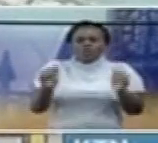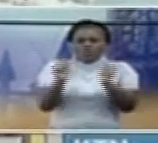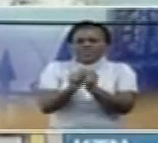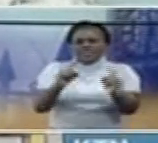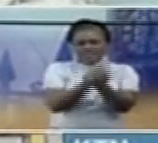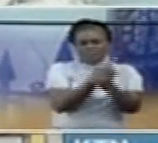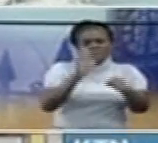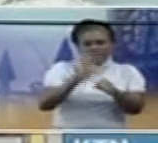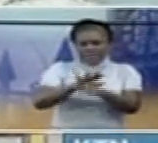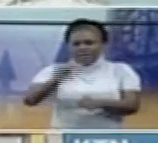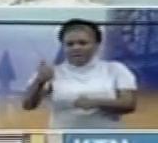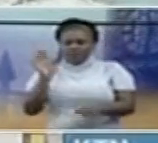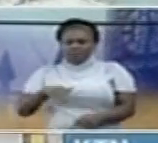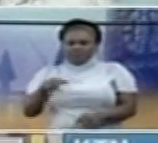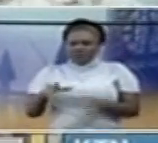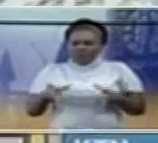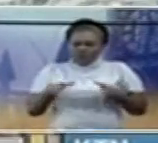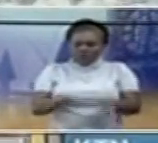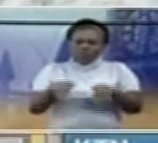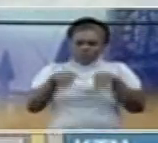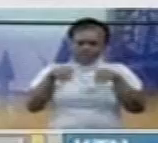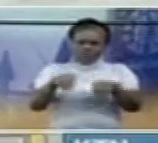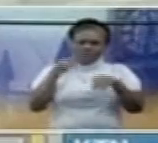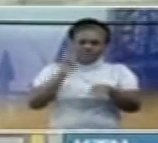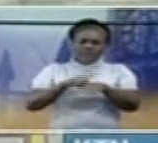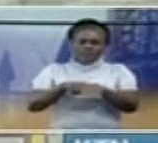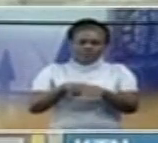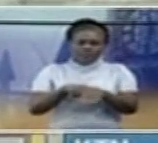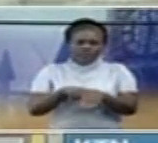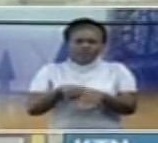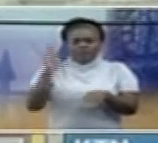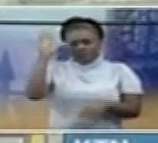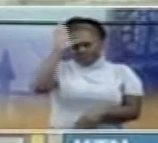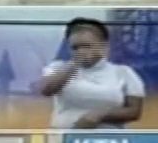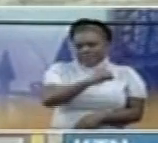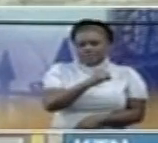several other mothers, each forced to wait her turn.